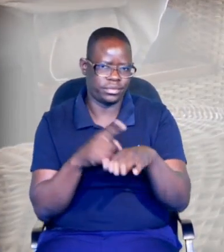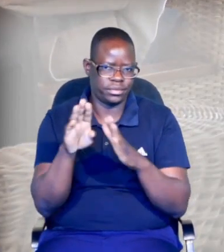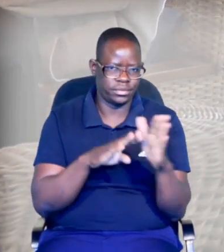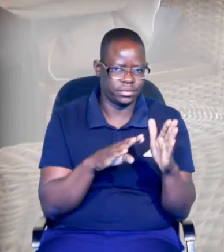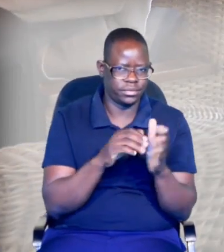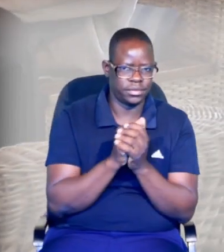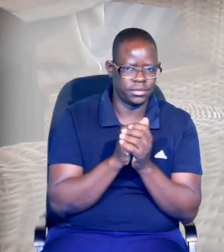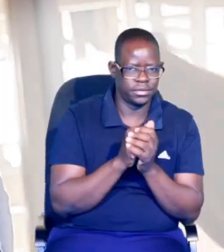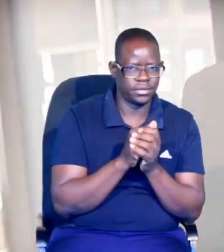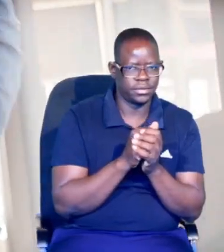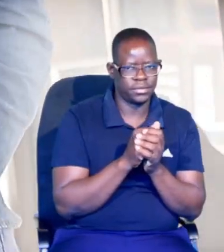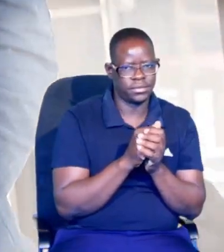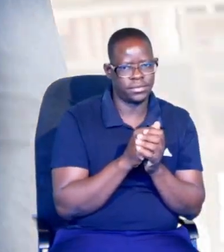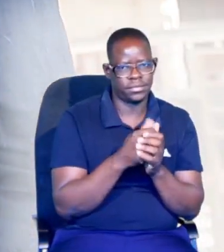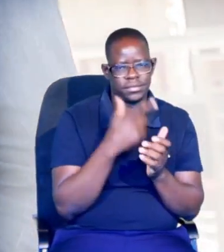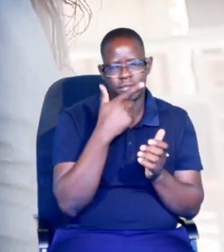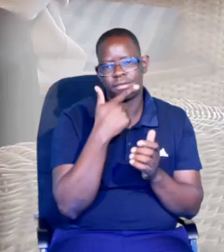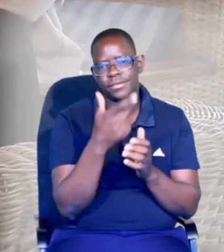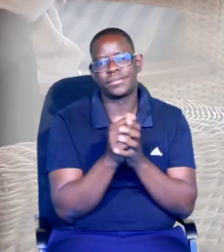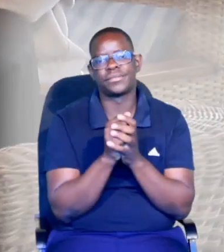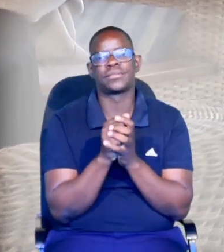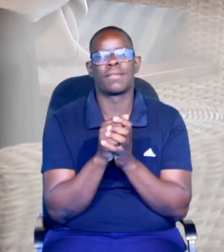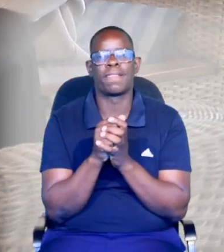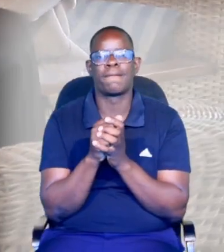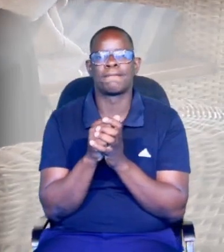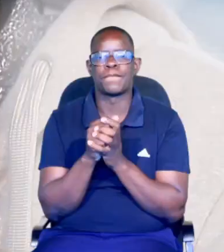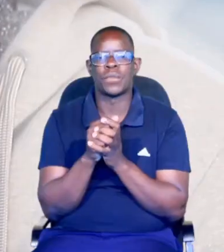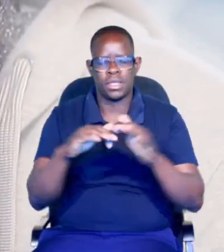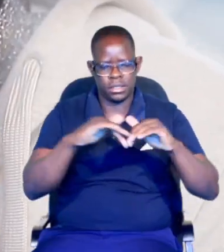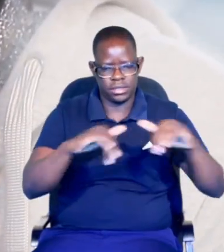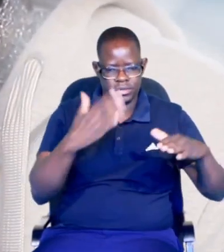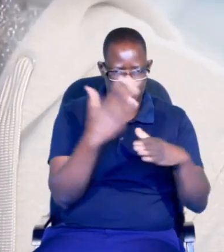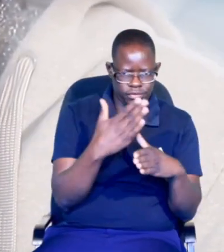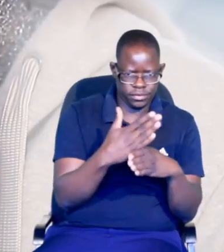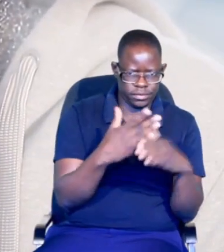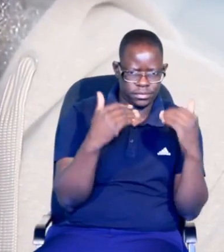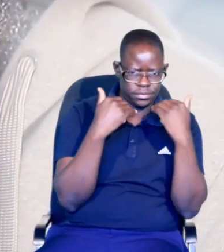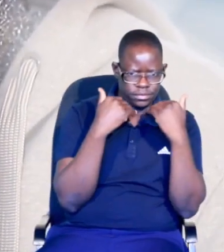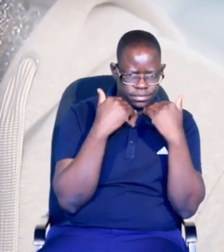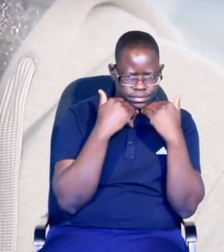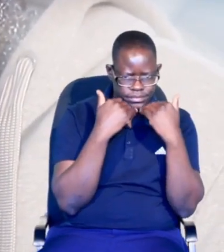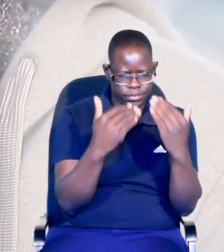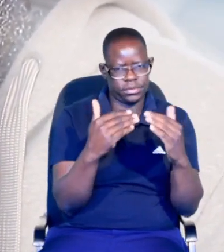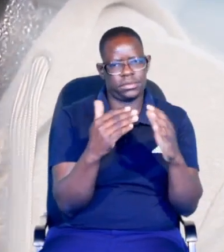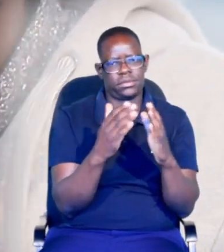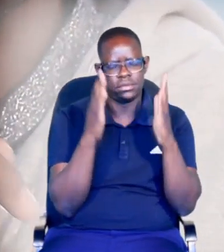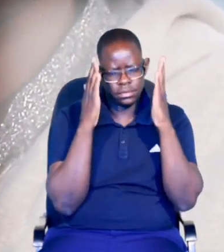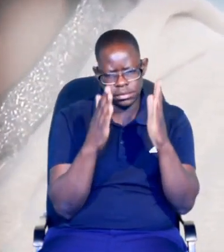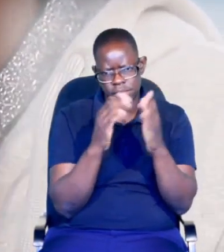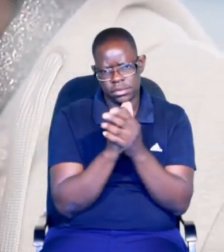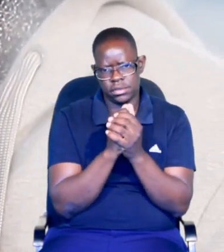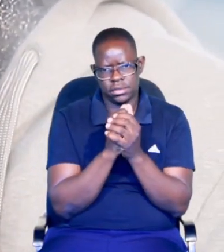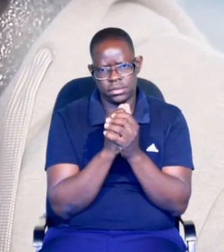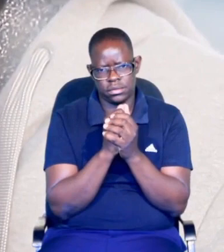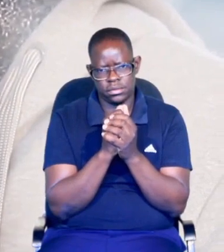Thanks, Patience. Here's for my cold drink. Oh, thanks, Tolerance. Division of labor is the most important form of specialization, and it's